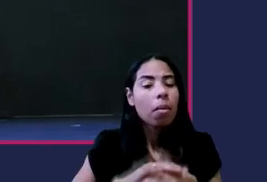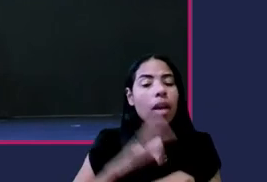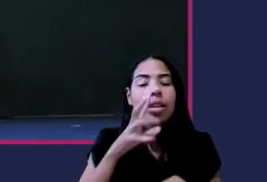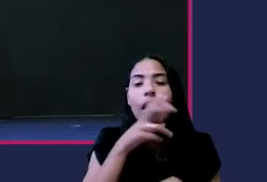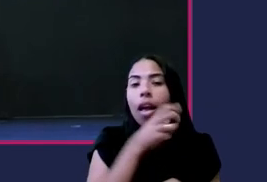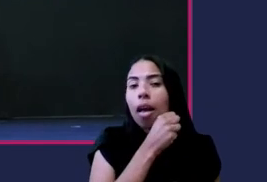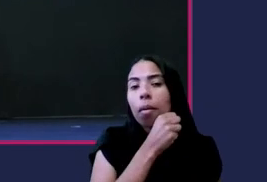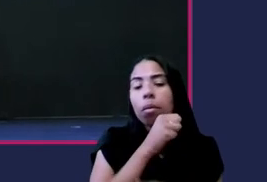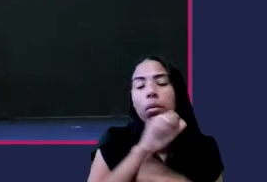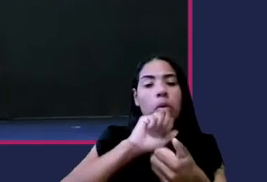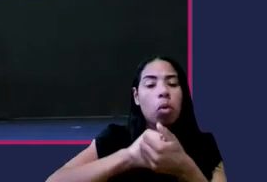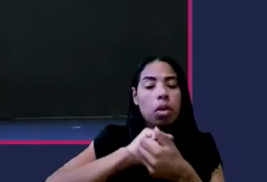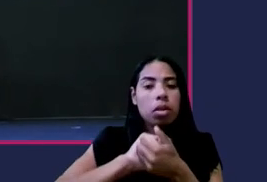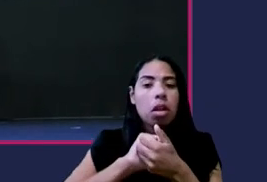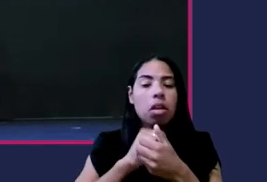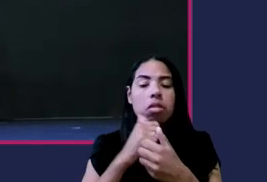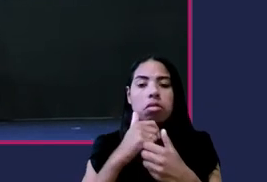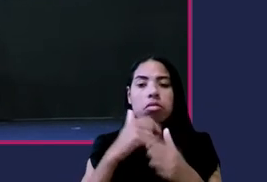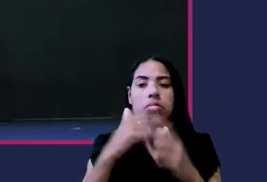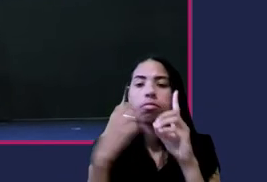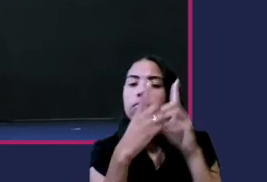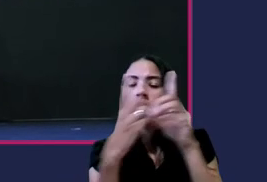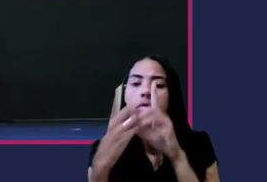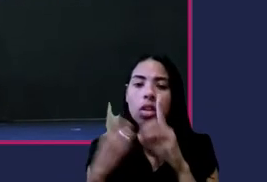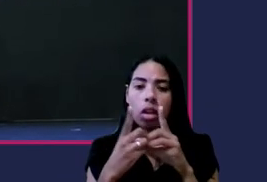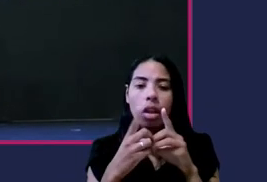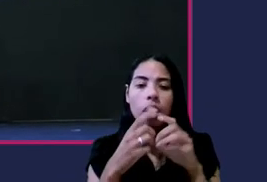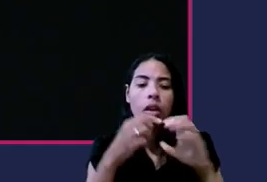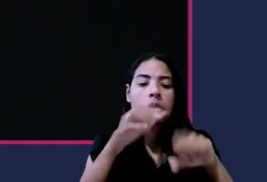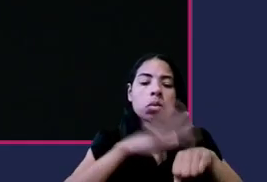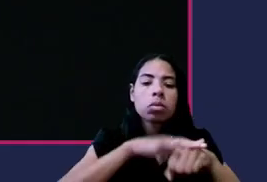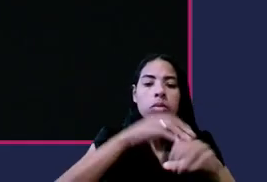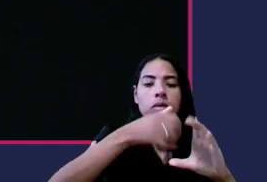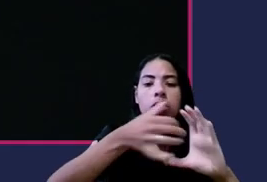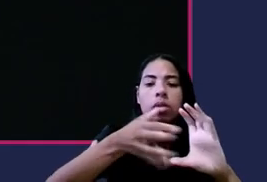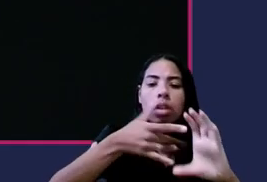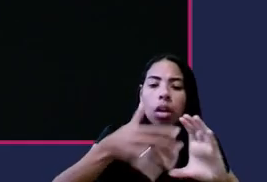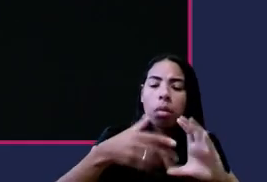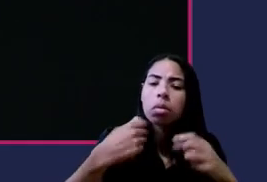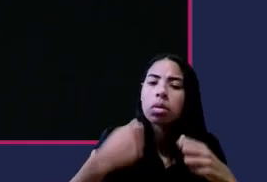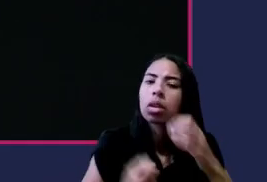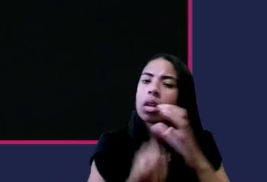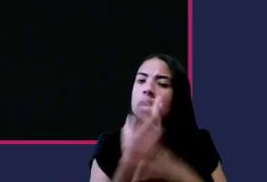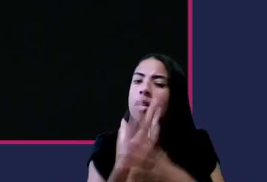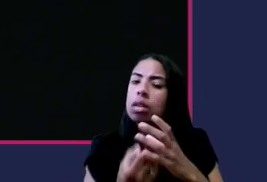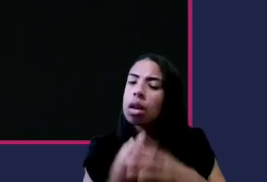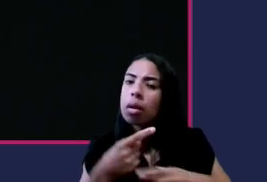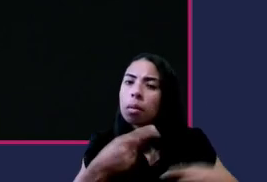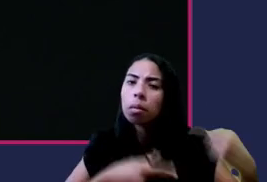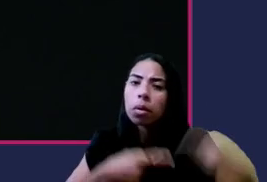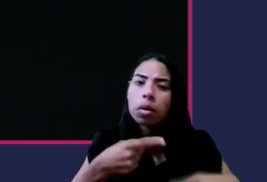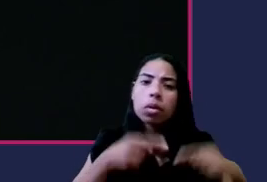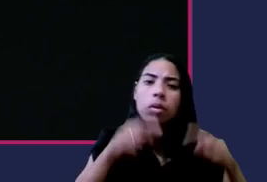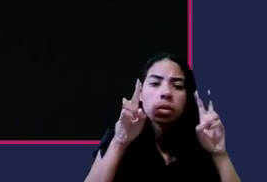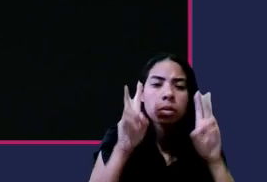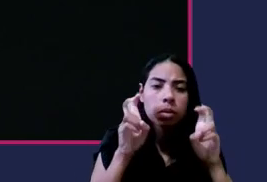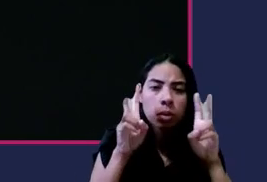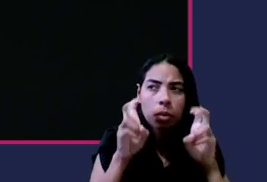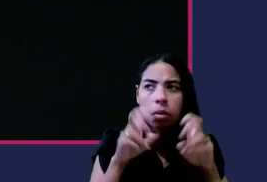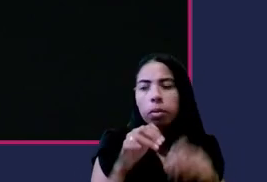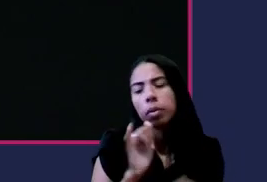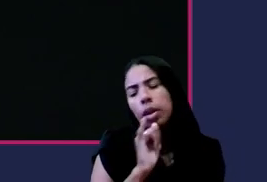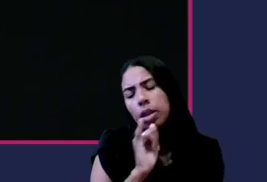significantly improved is the efficacy and quality of the service that is provided. We need to implement